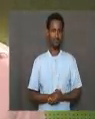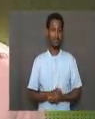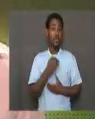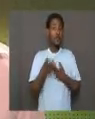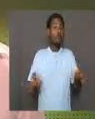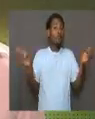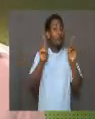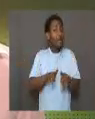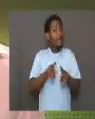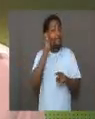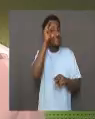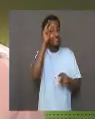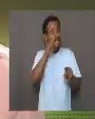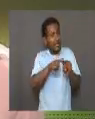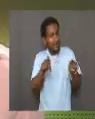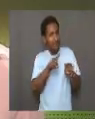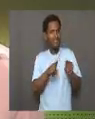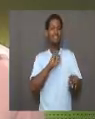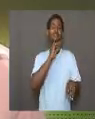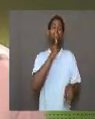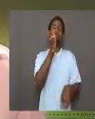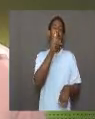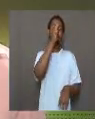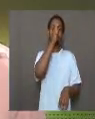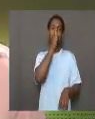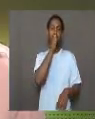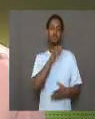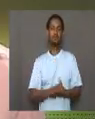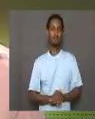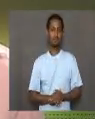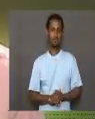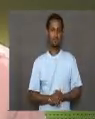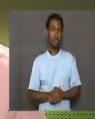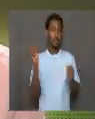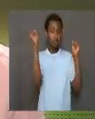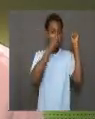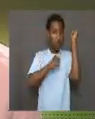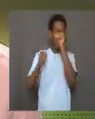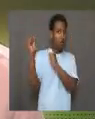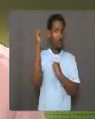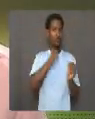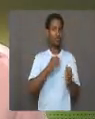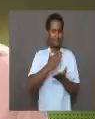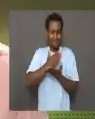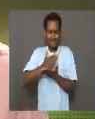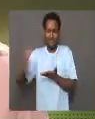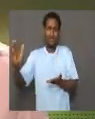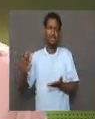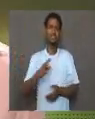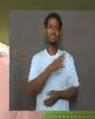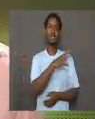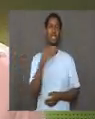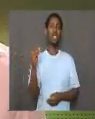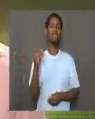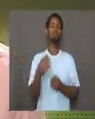When cultural diversity is not tolerated, conflict, isolation,